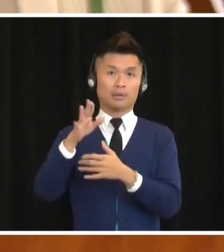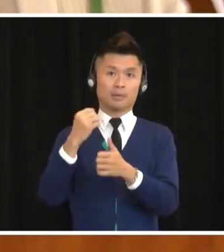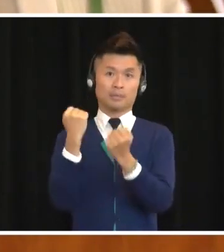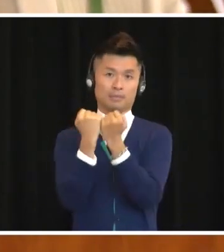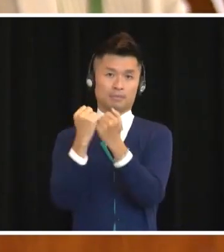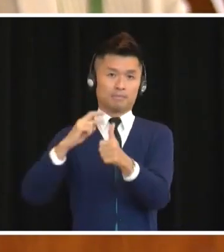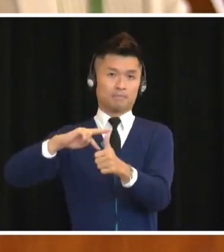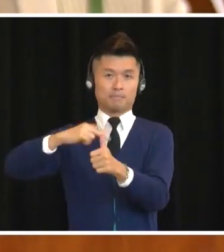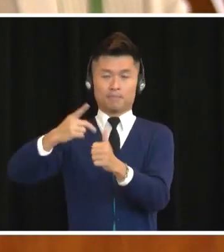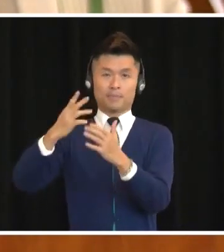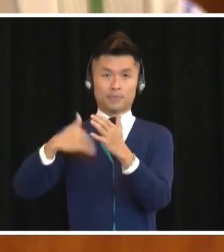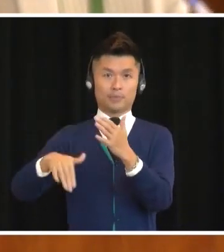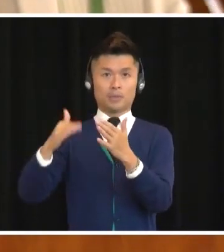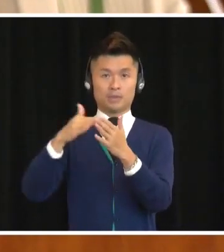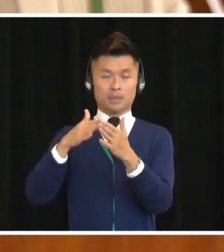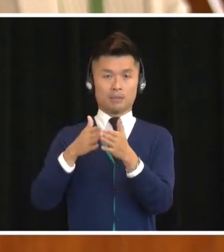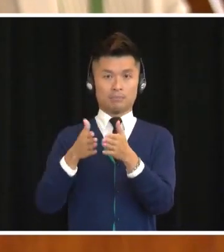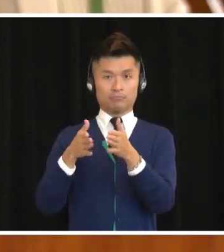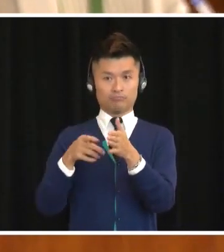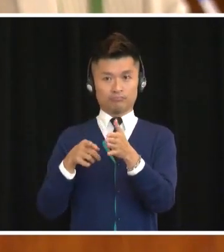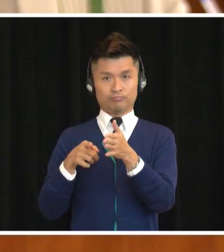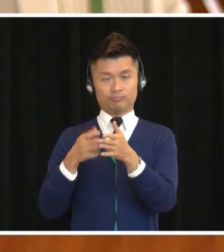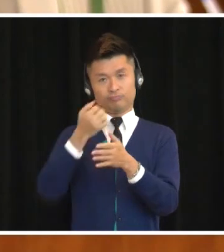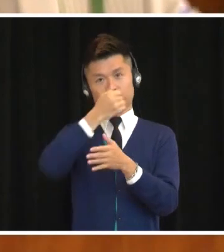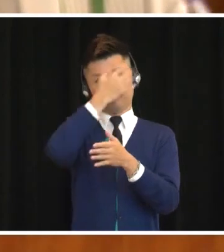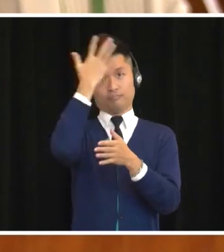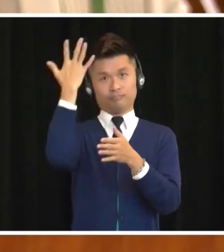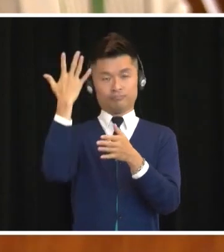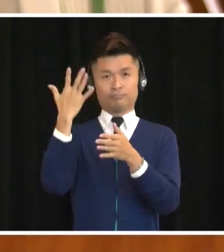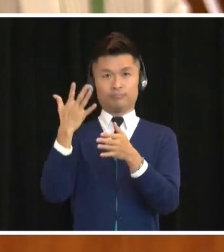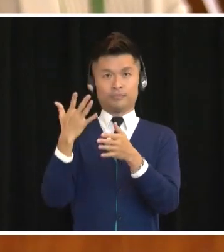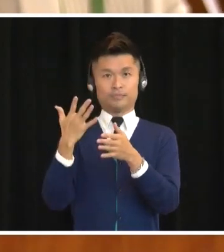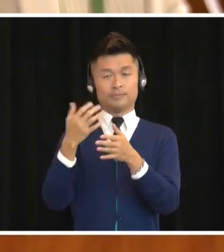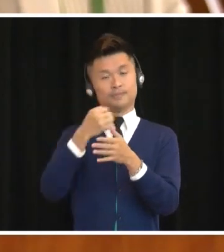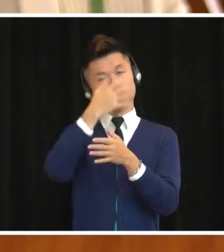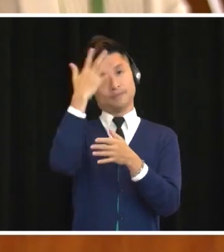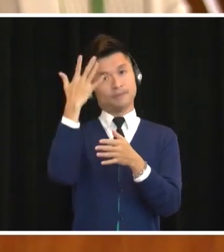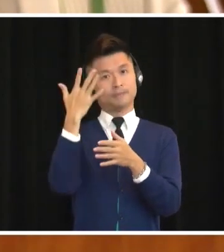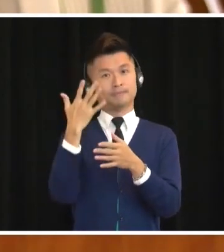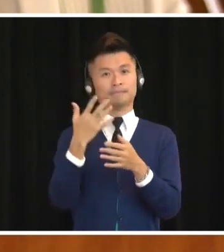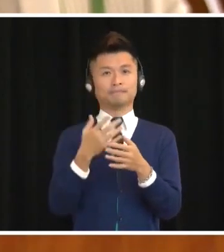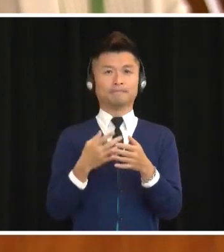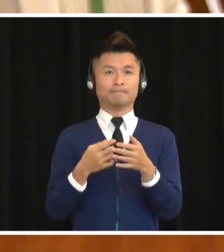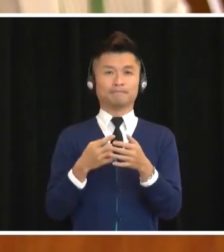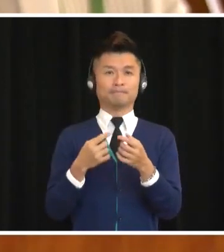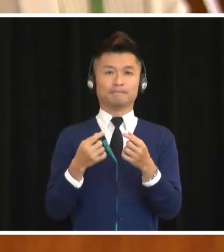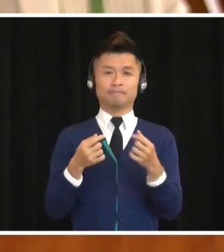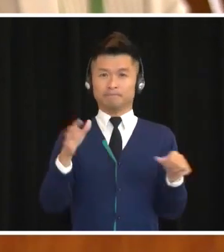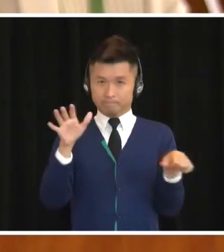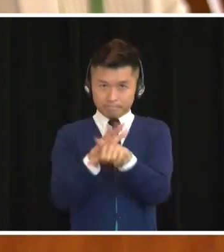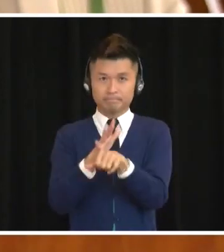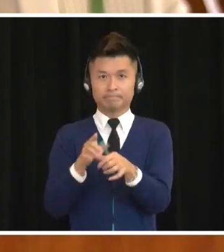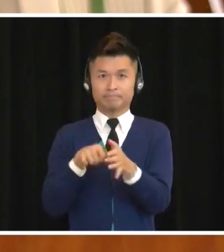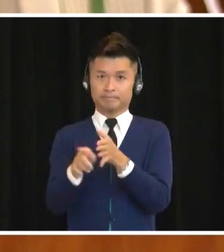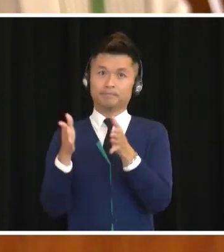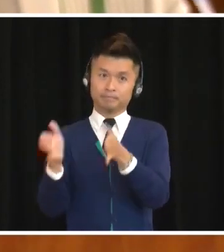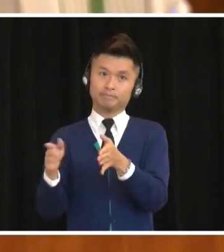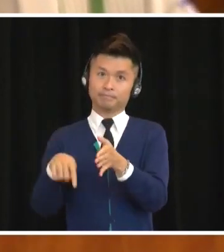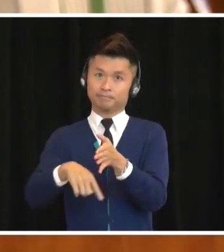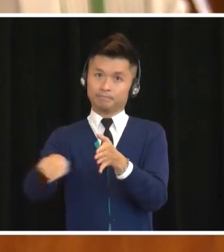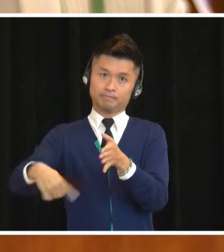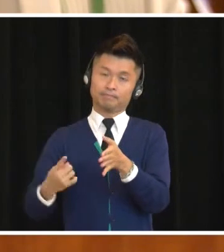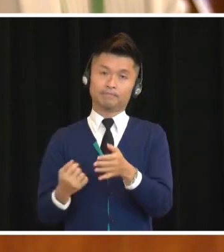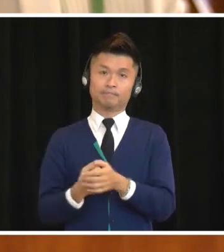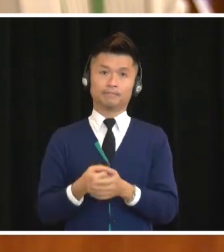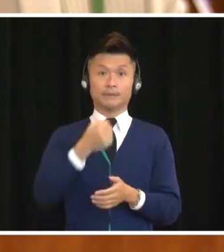is for 5 years, then this child will be sent to a specialized correctional school.